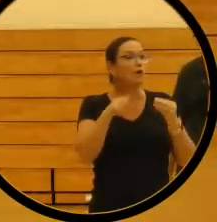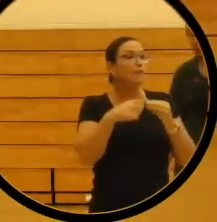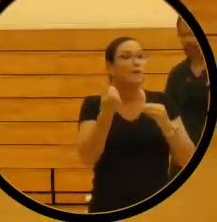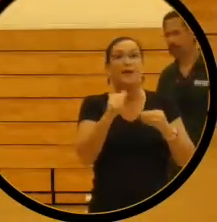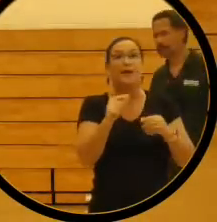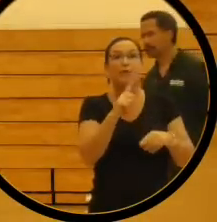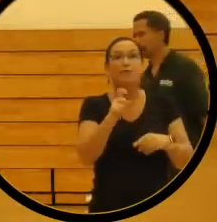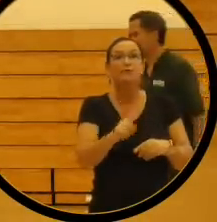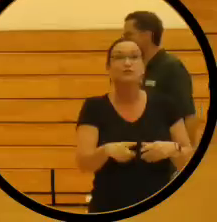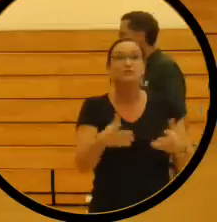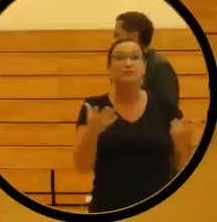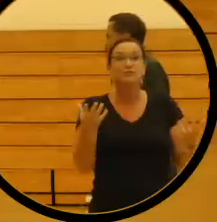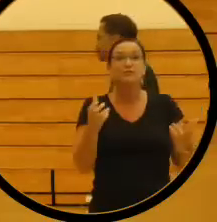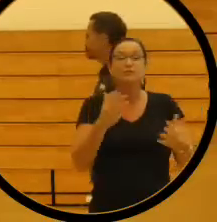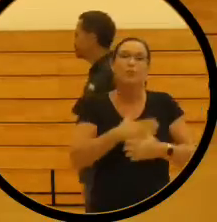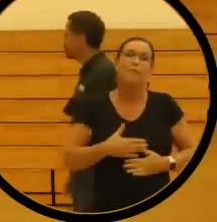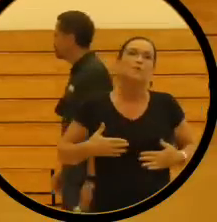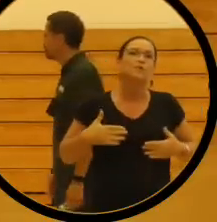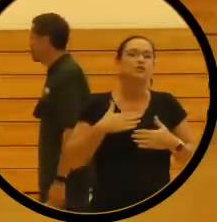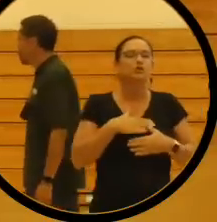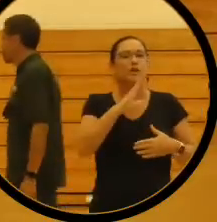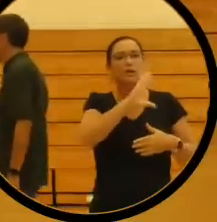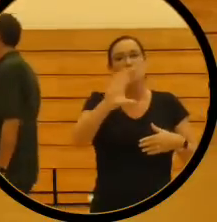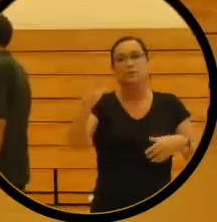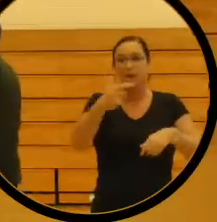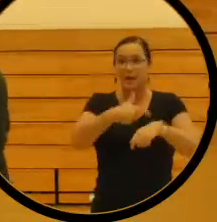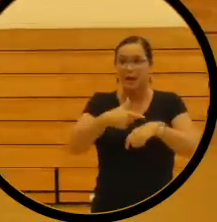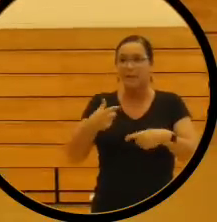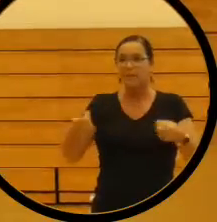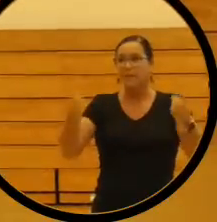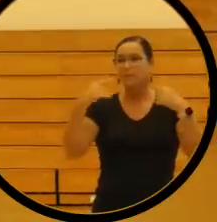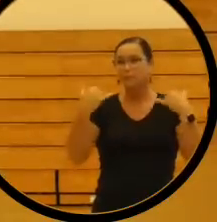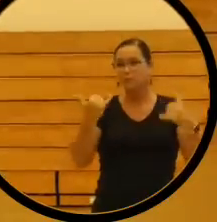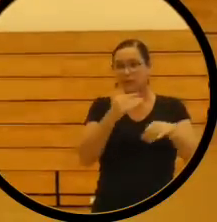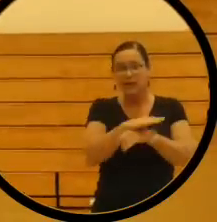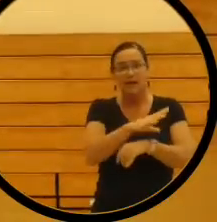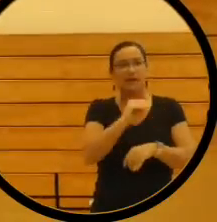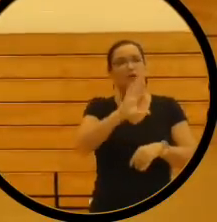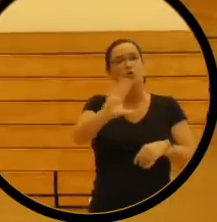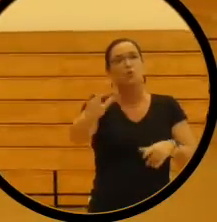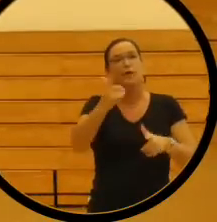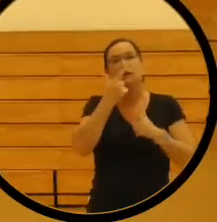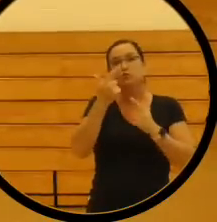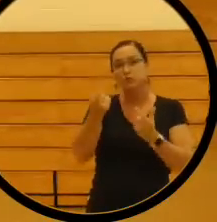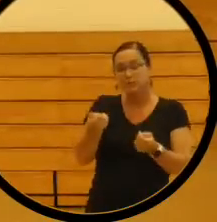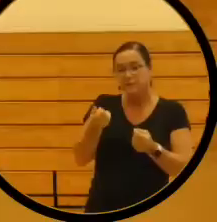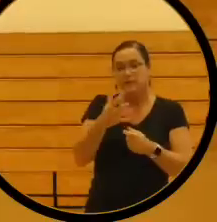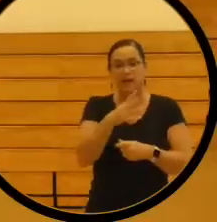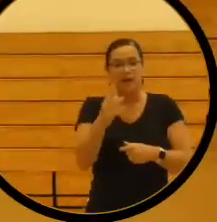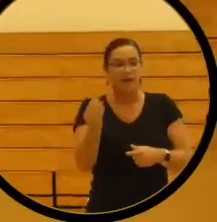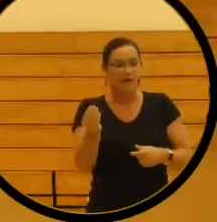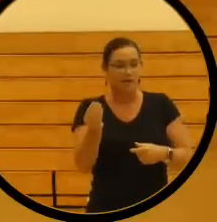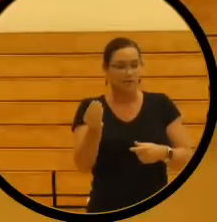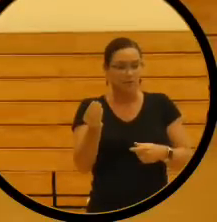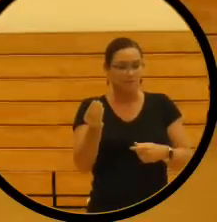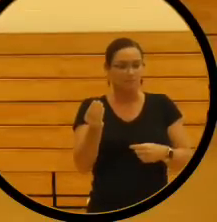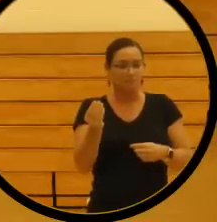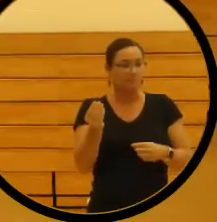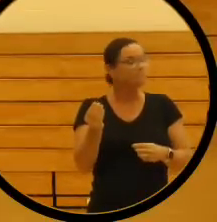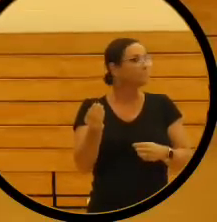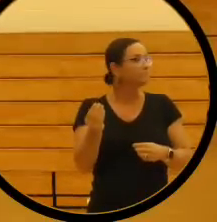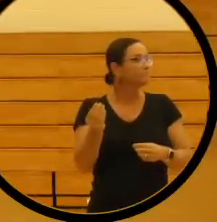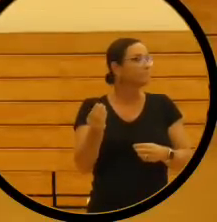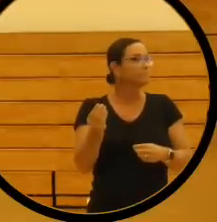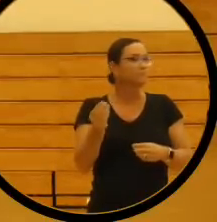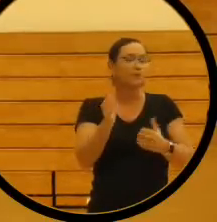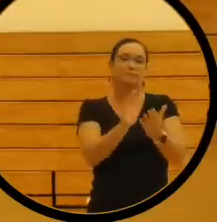got. But I really appreciate your time coming tonight and your interest. And, you know,